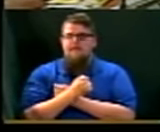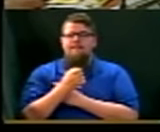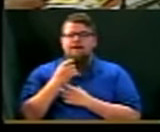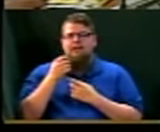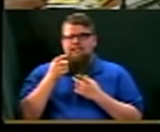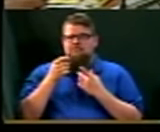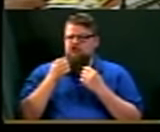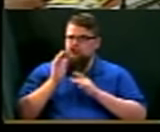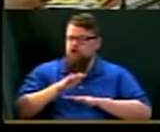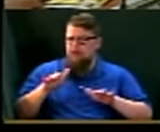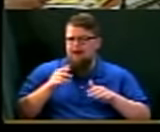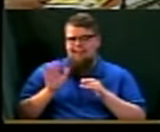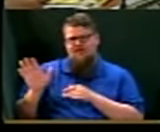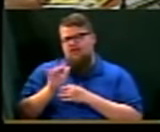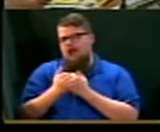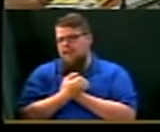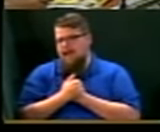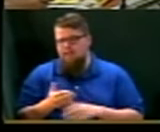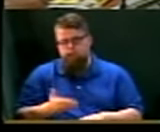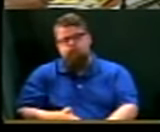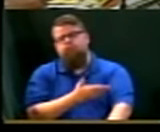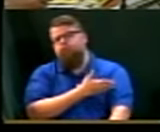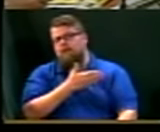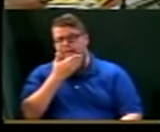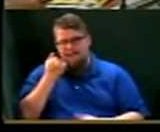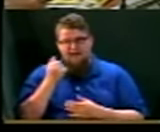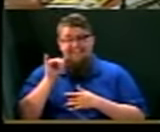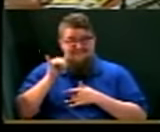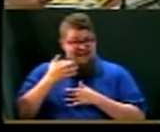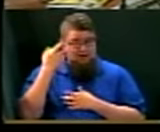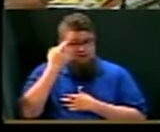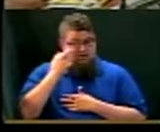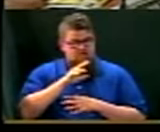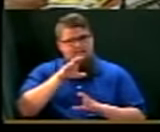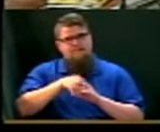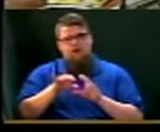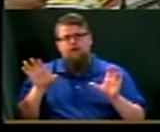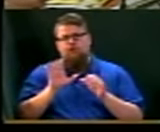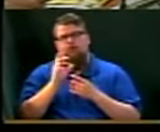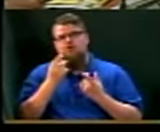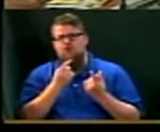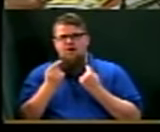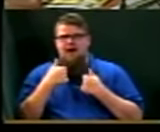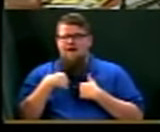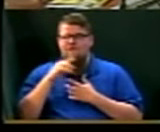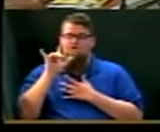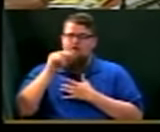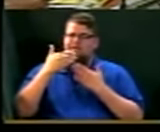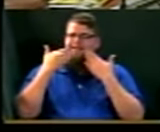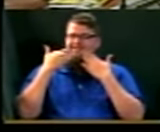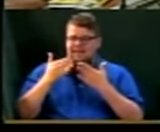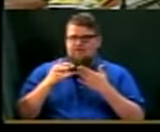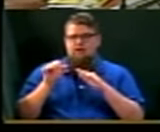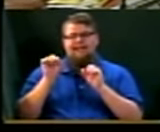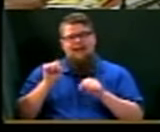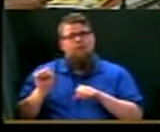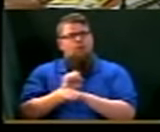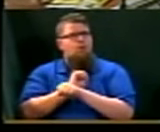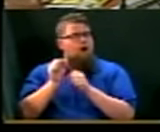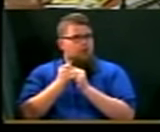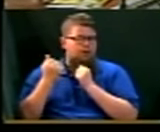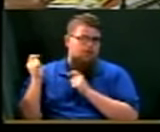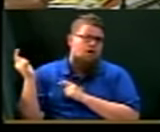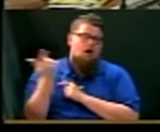making their lives better is why you do what you do. And I am forever grateful for having gotten to work with all of you and wish you